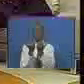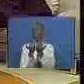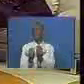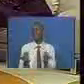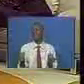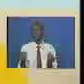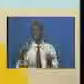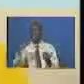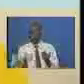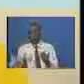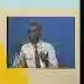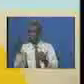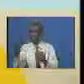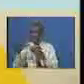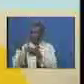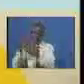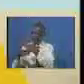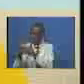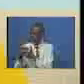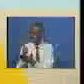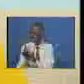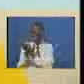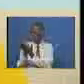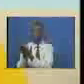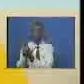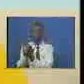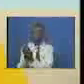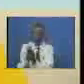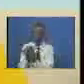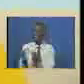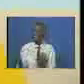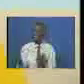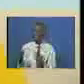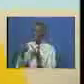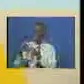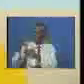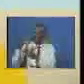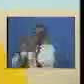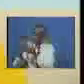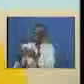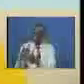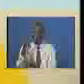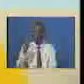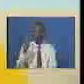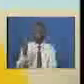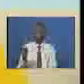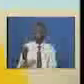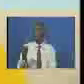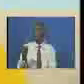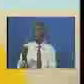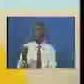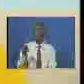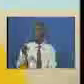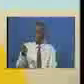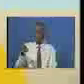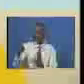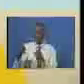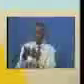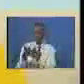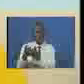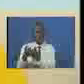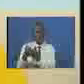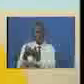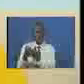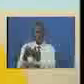to say that can somebody keep my children for me and the neighbor probably must have refused that's how the that's how it must have happened I think